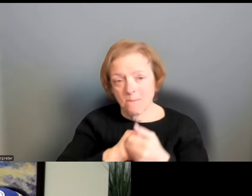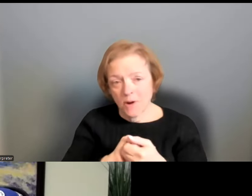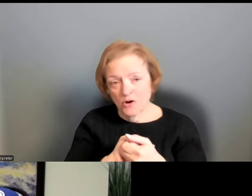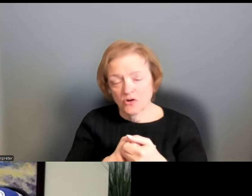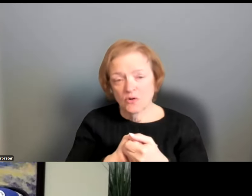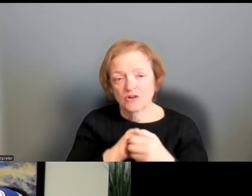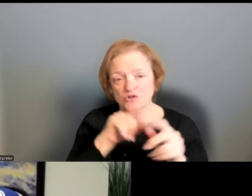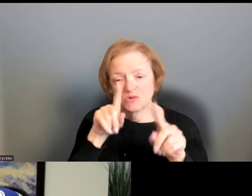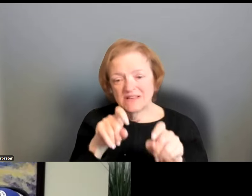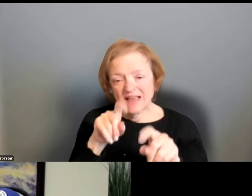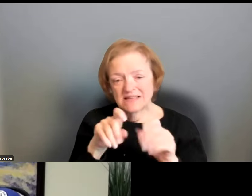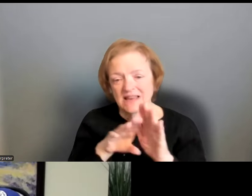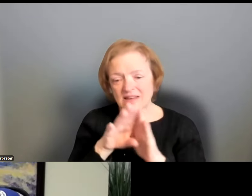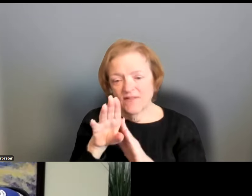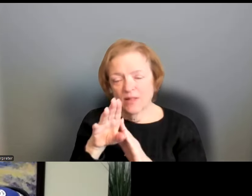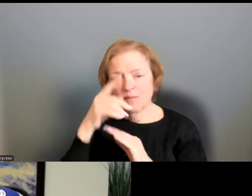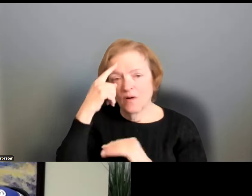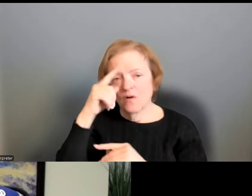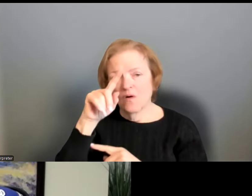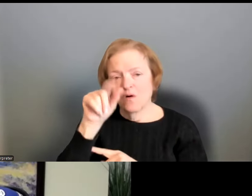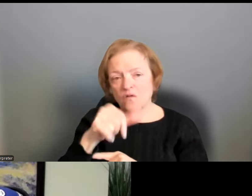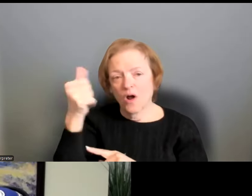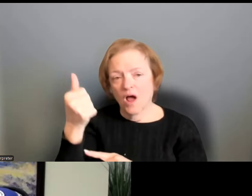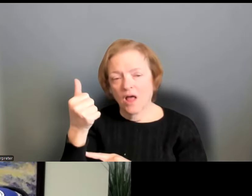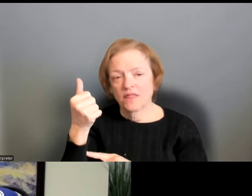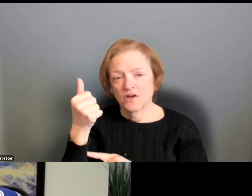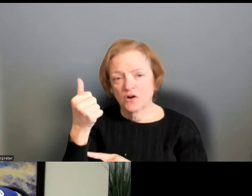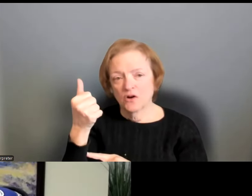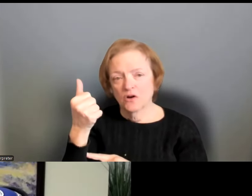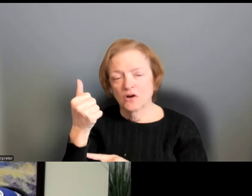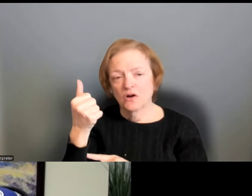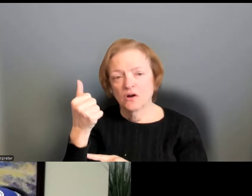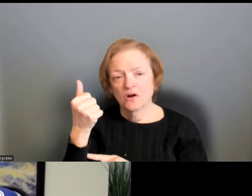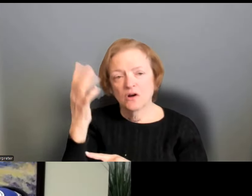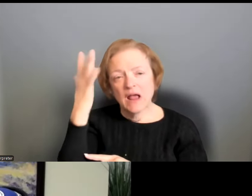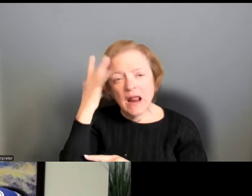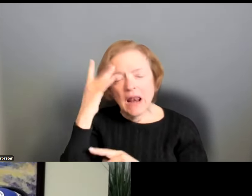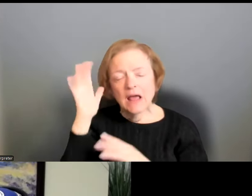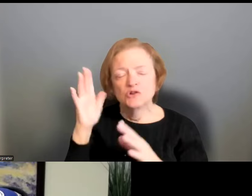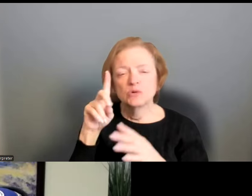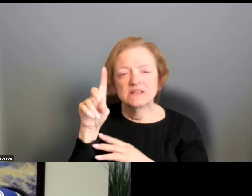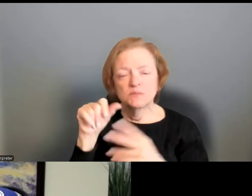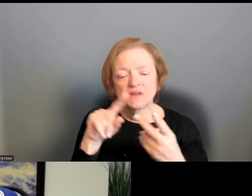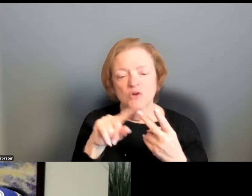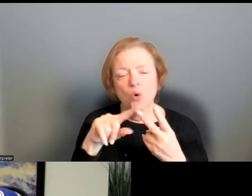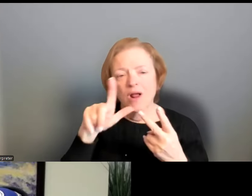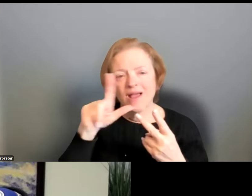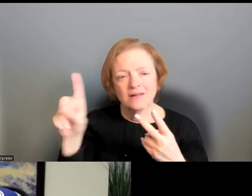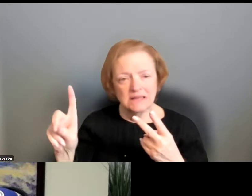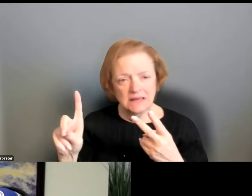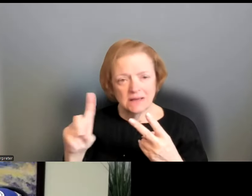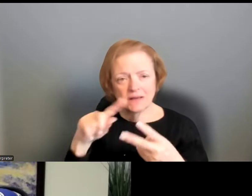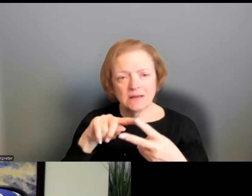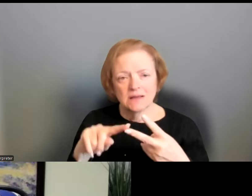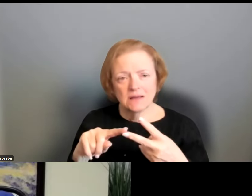develop the program for other, say, intellectual disability or learning disabilities? So great question. So in terms